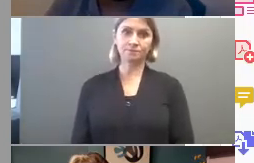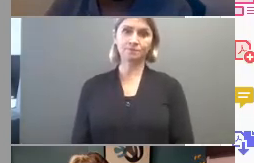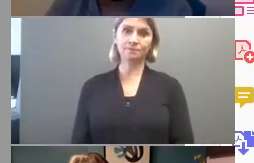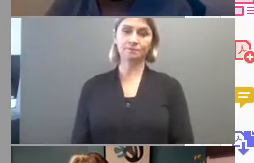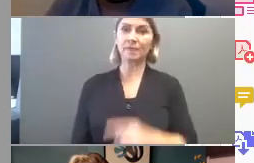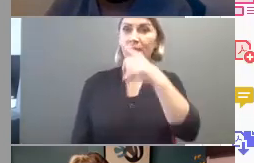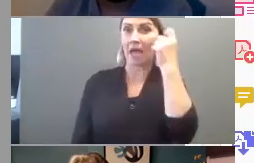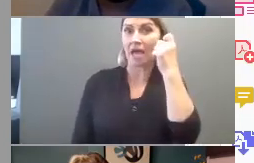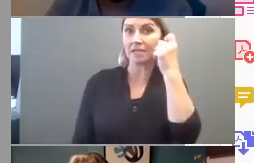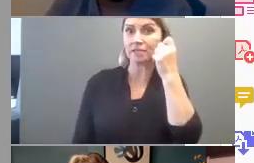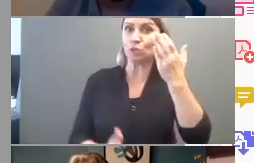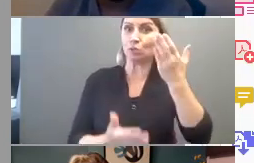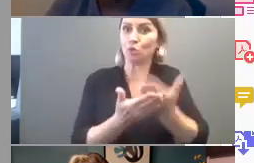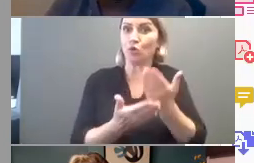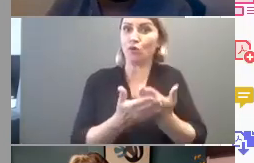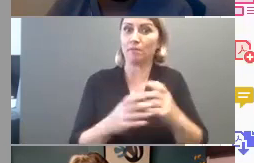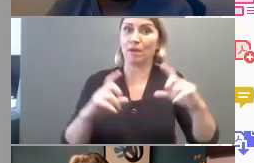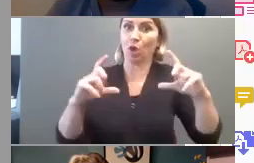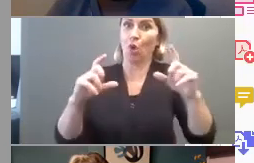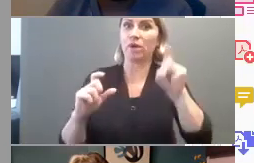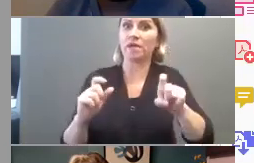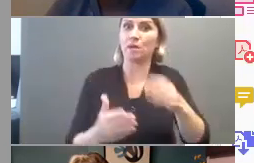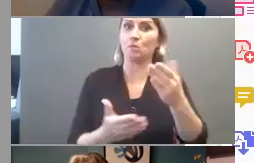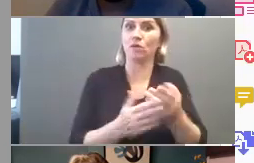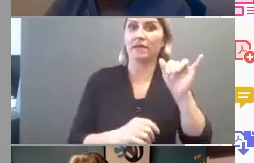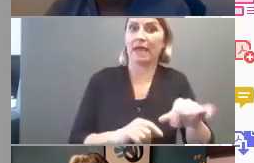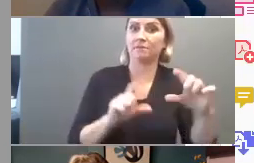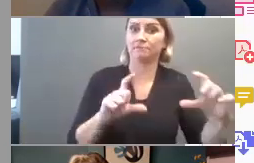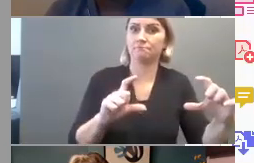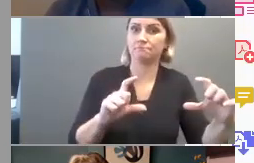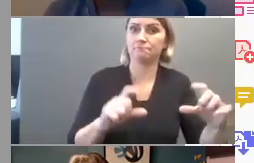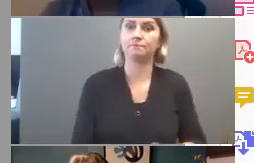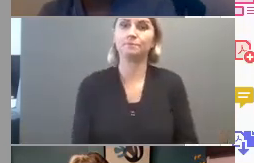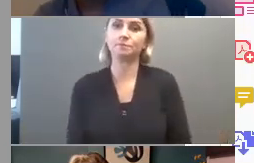Because in order to prove big O, we need to show that this is negative. Yes.